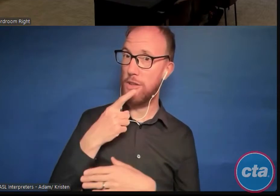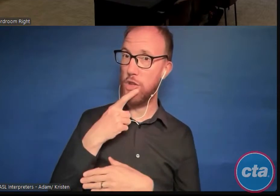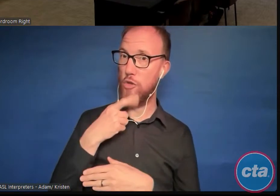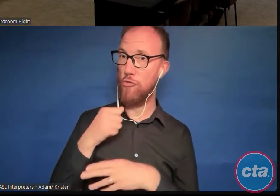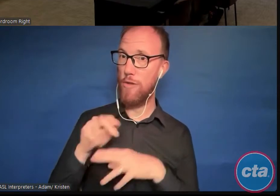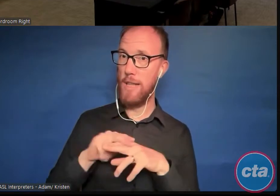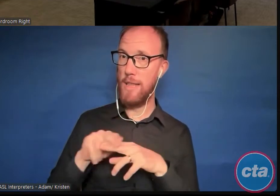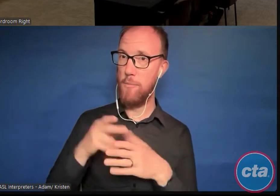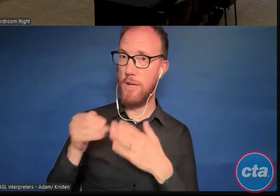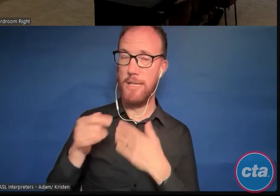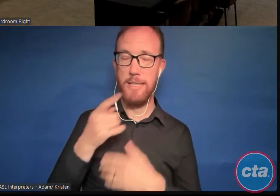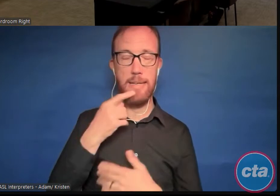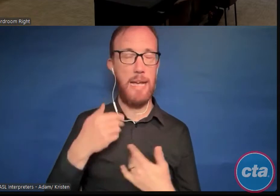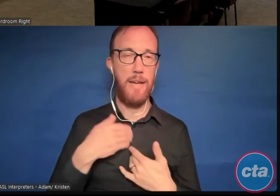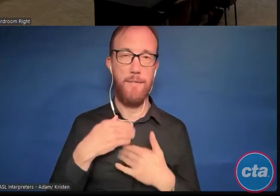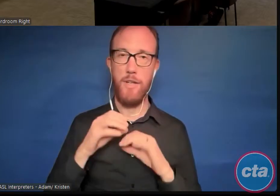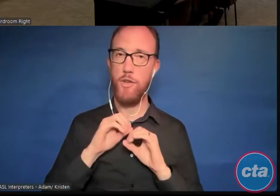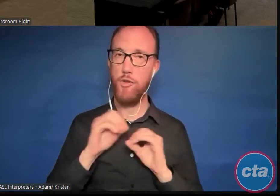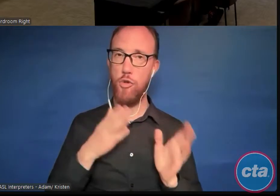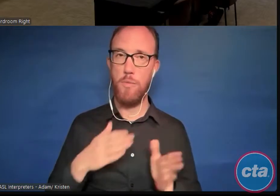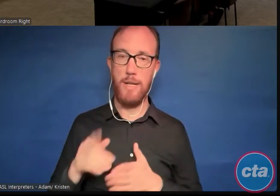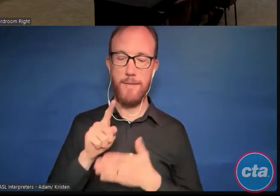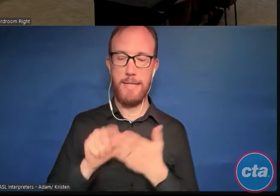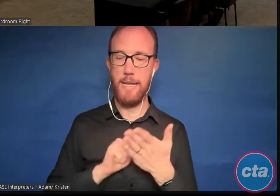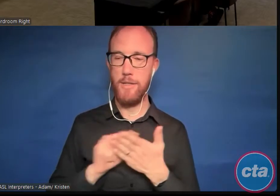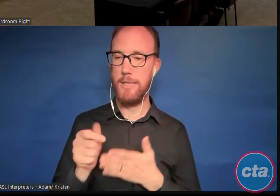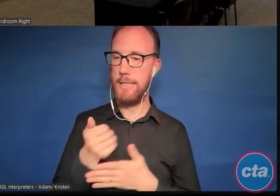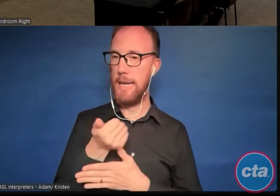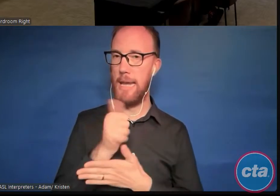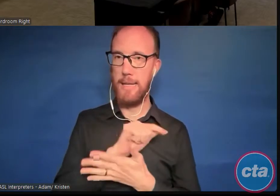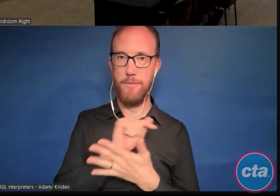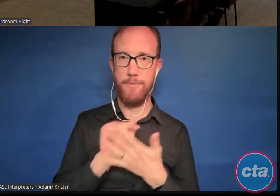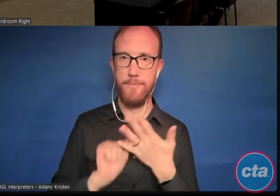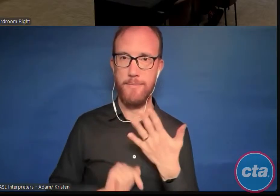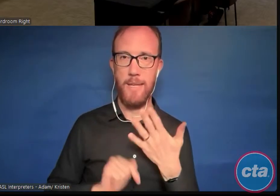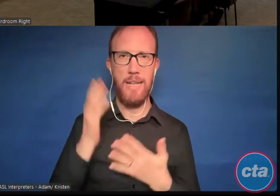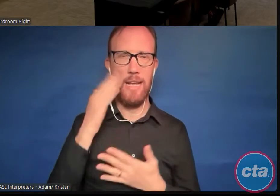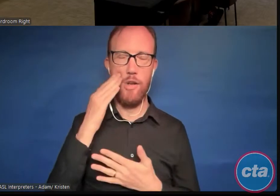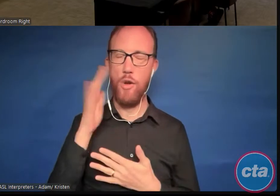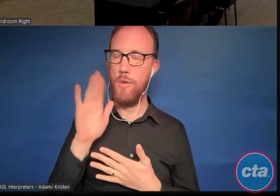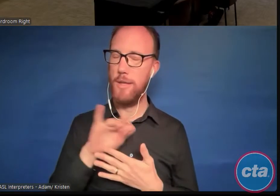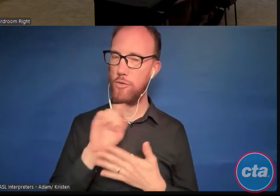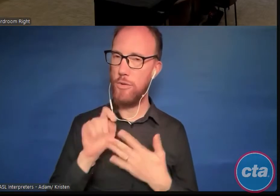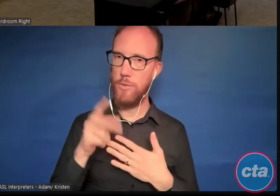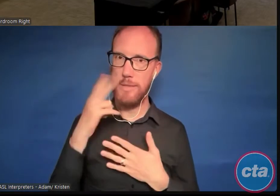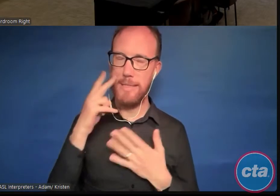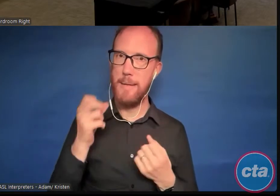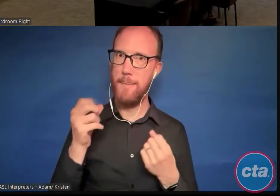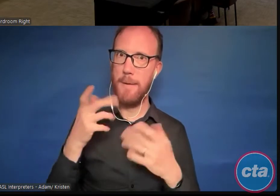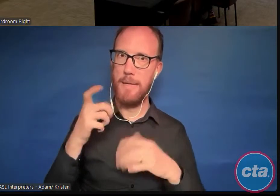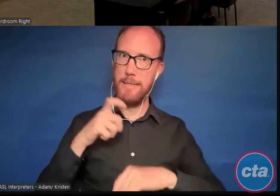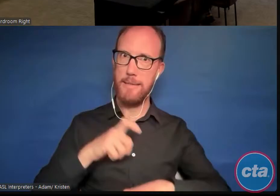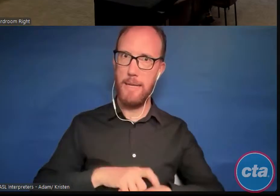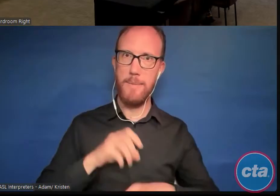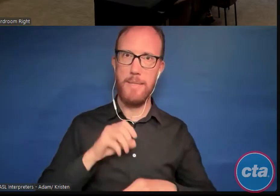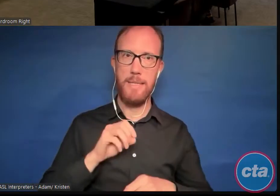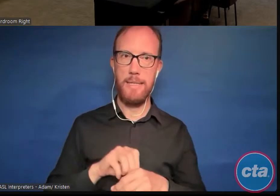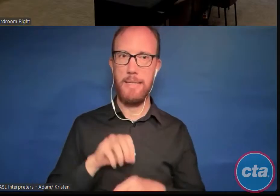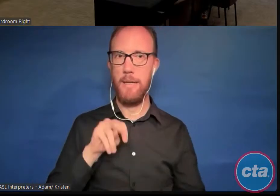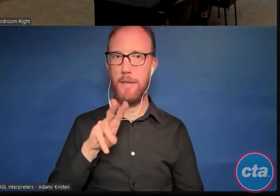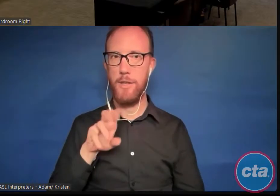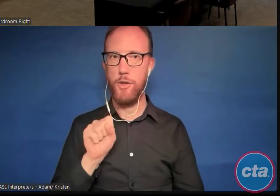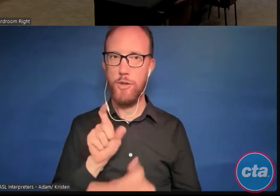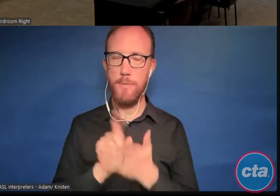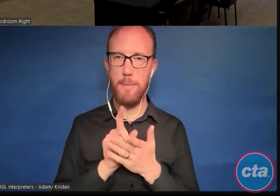on the record and said, I have no intention of canceling any of those projects. And I know that has been a question that we get repeatedly in the newspaper, and we stand that we have an executed